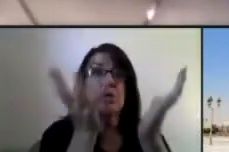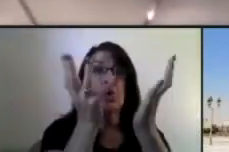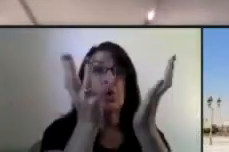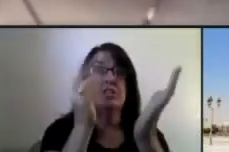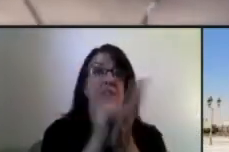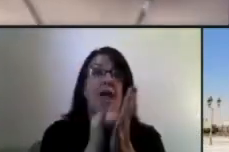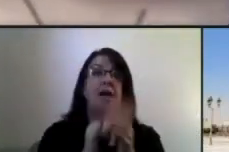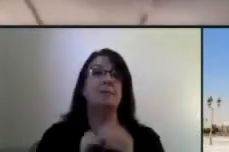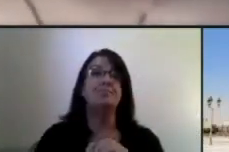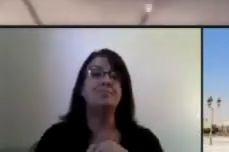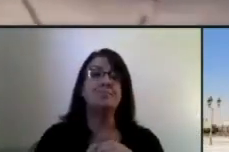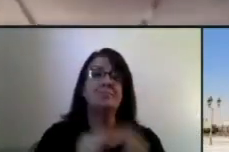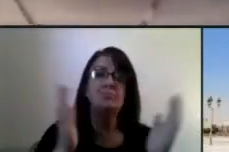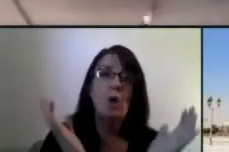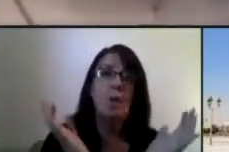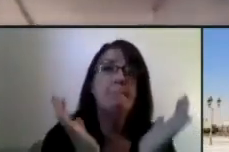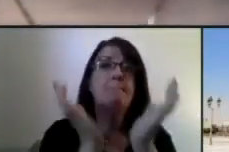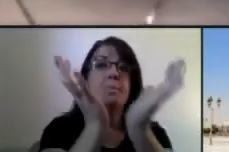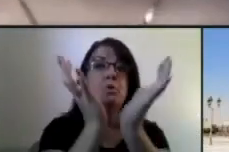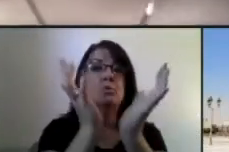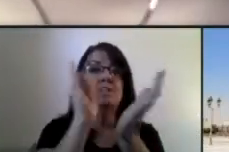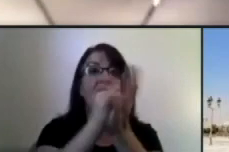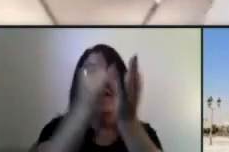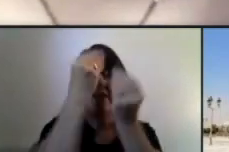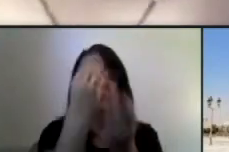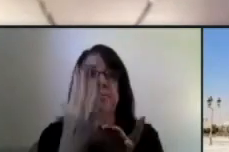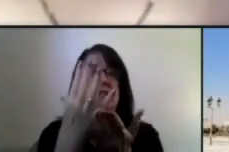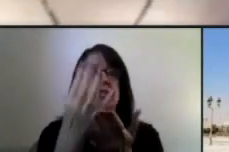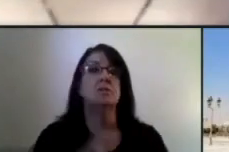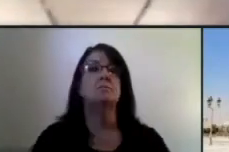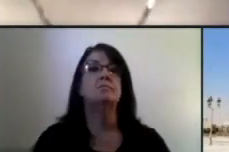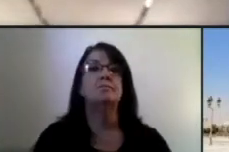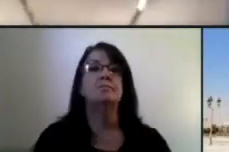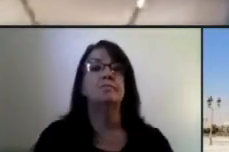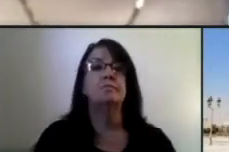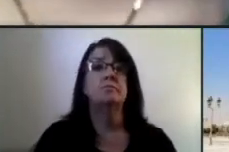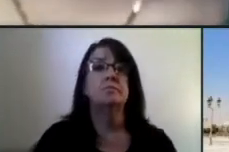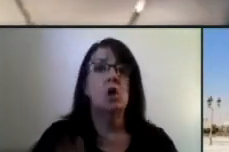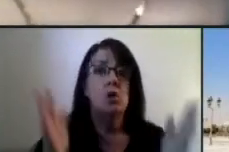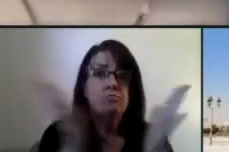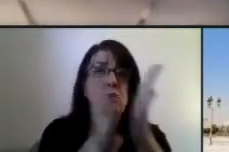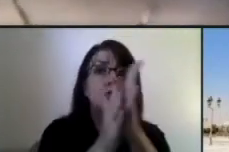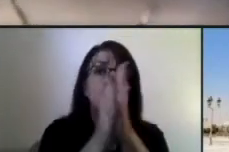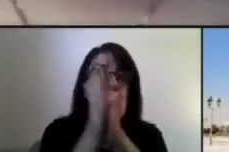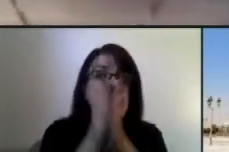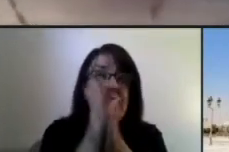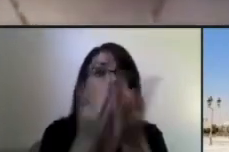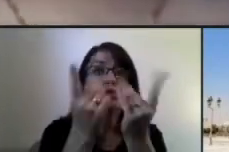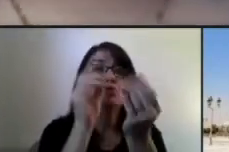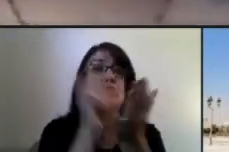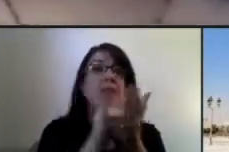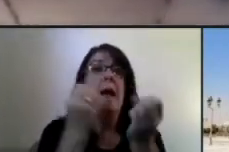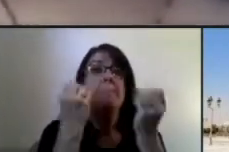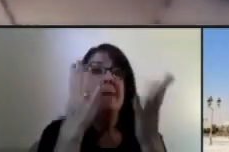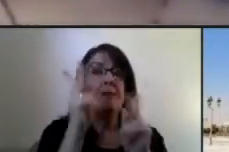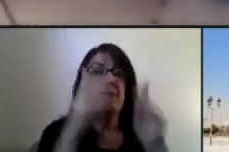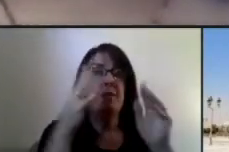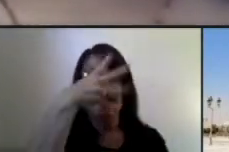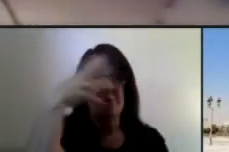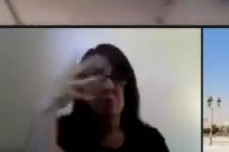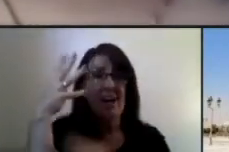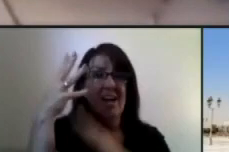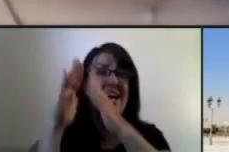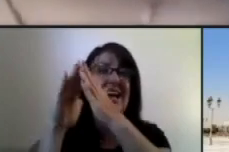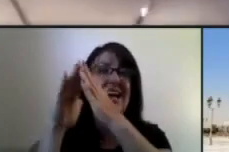wanna boost that information, boost the motivation to do it. Many people, especially in our immigrant communities, are